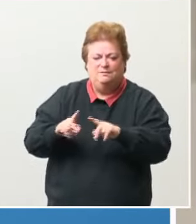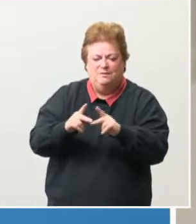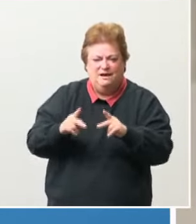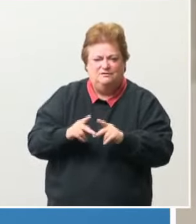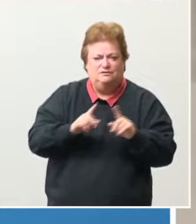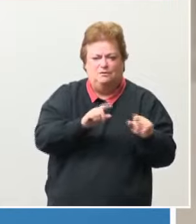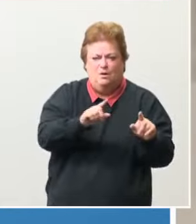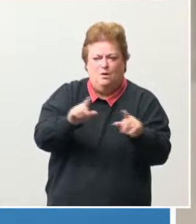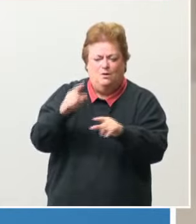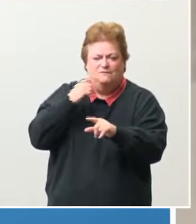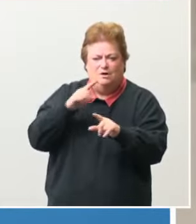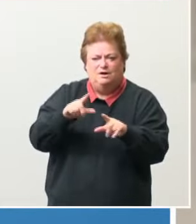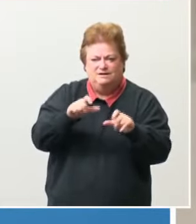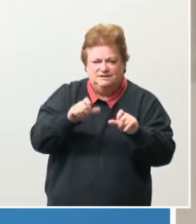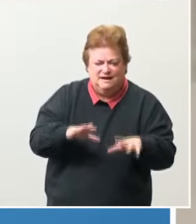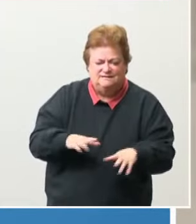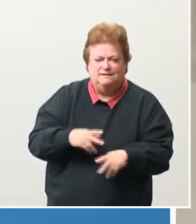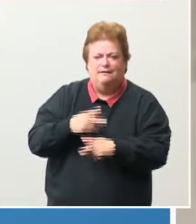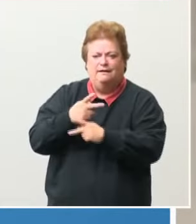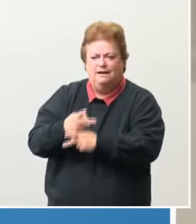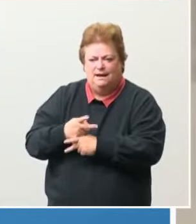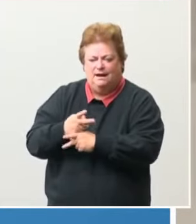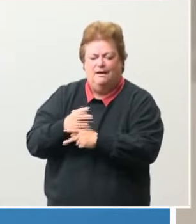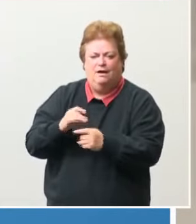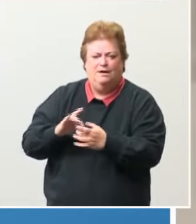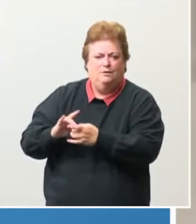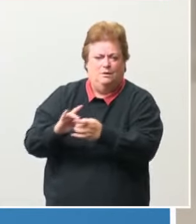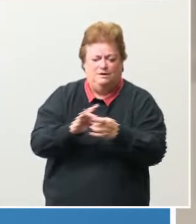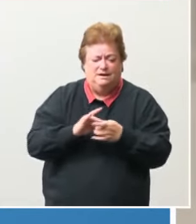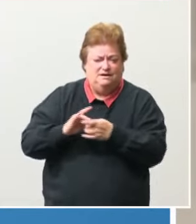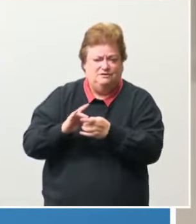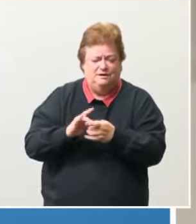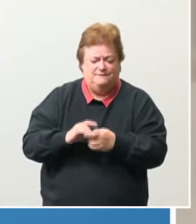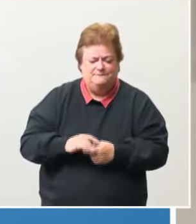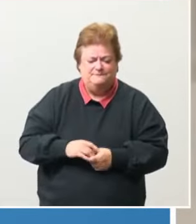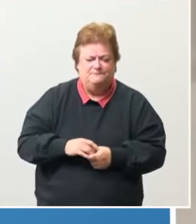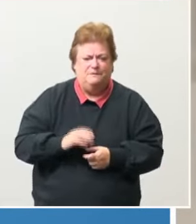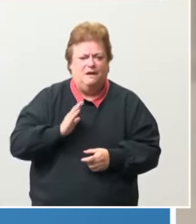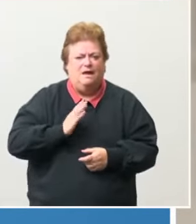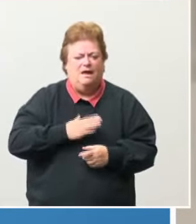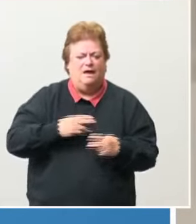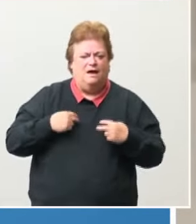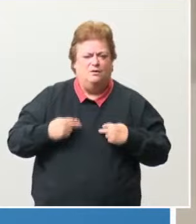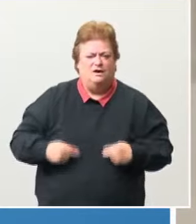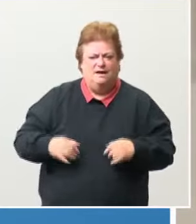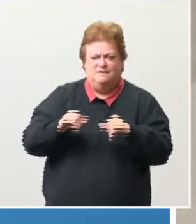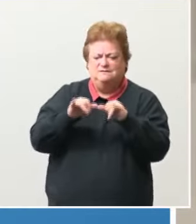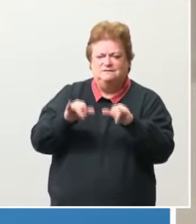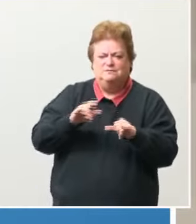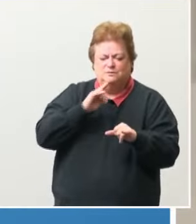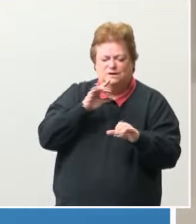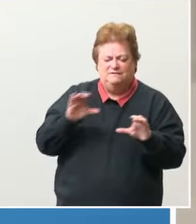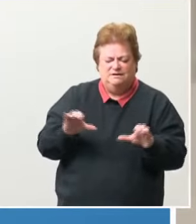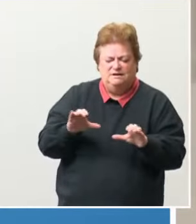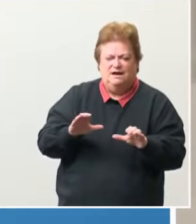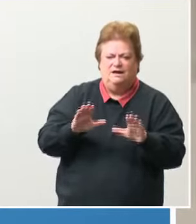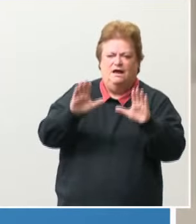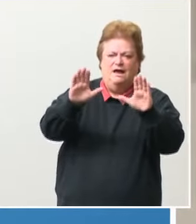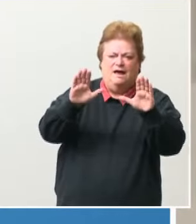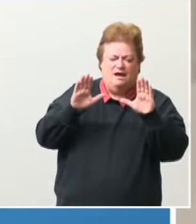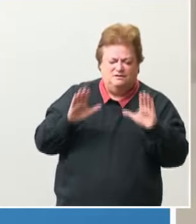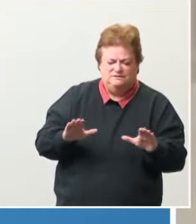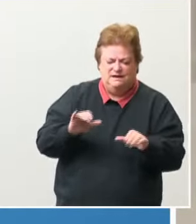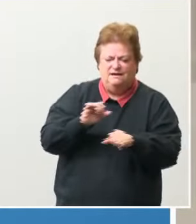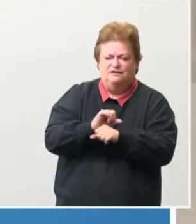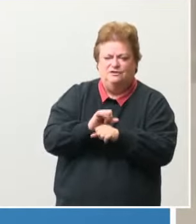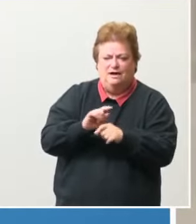testing and for care and for coordination. Our health systems have really done an outstanding